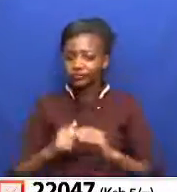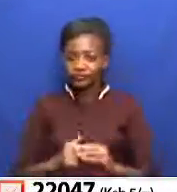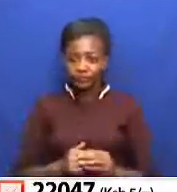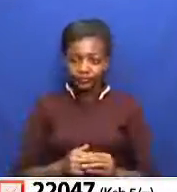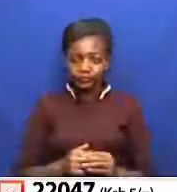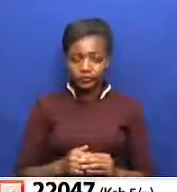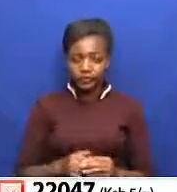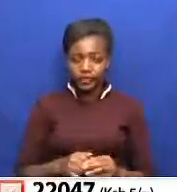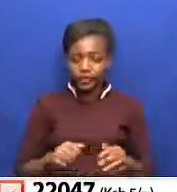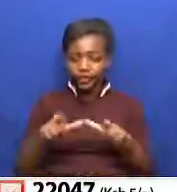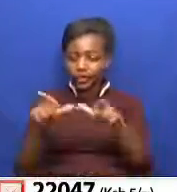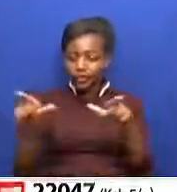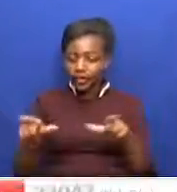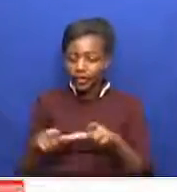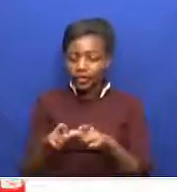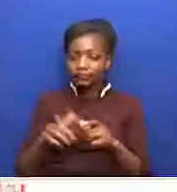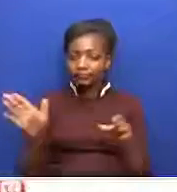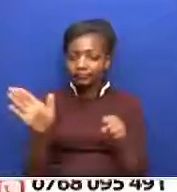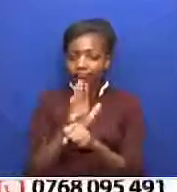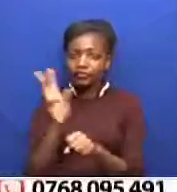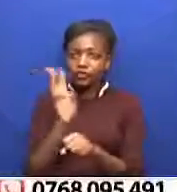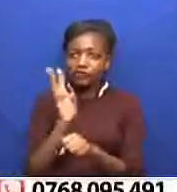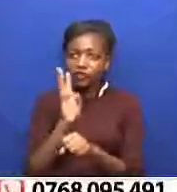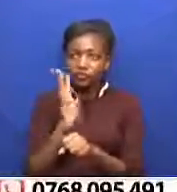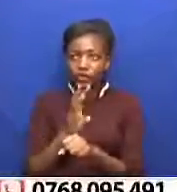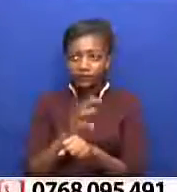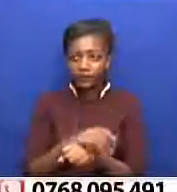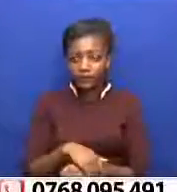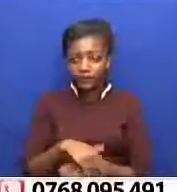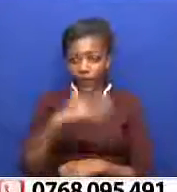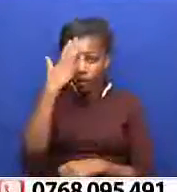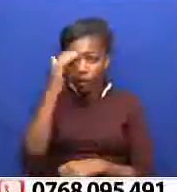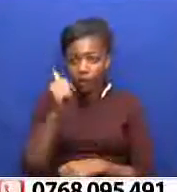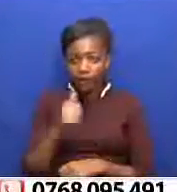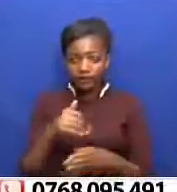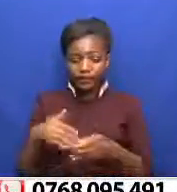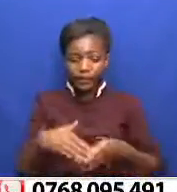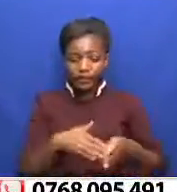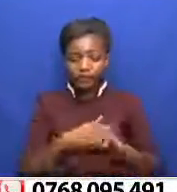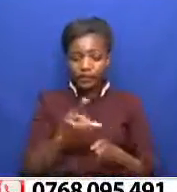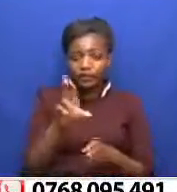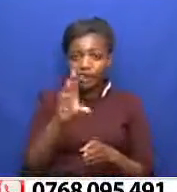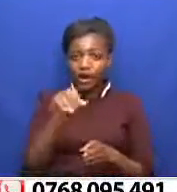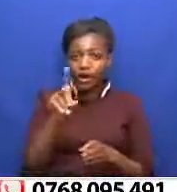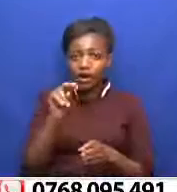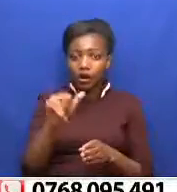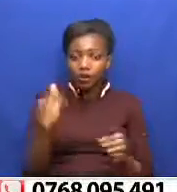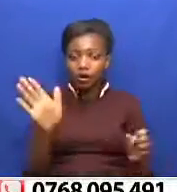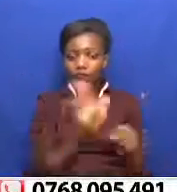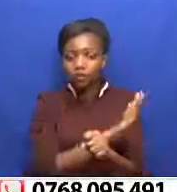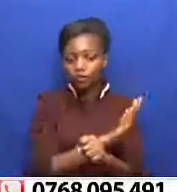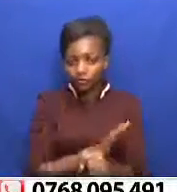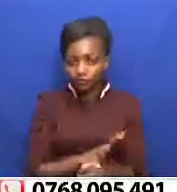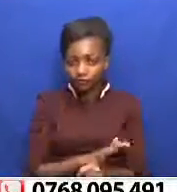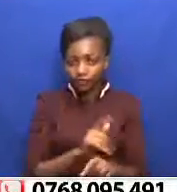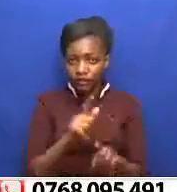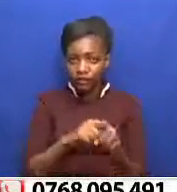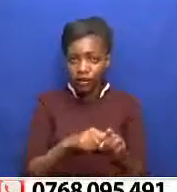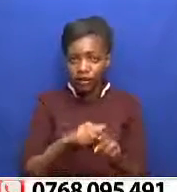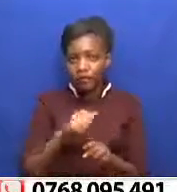The lake is swelling due to increased inflow from River Omo in the neighboring country Ethiopia.